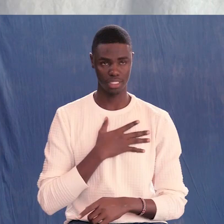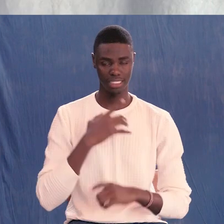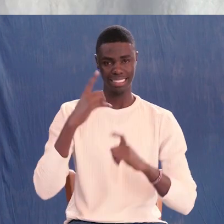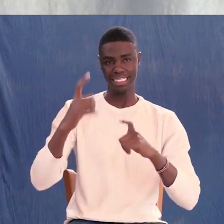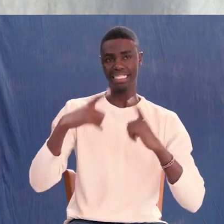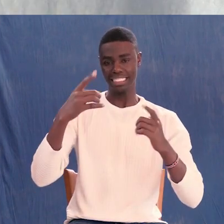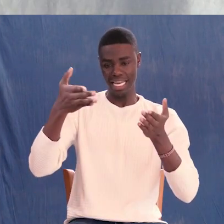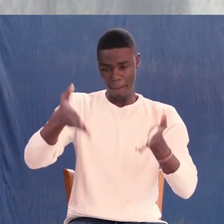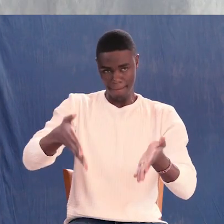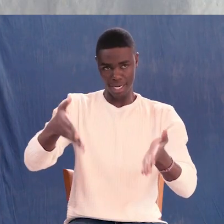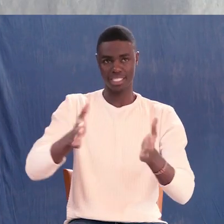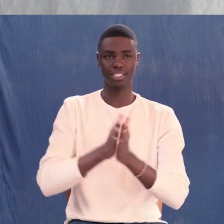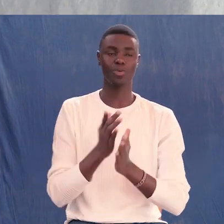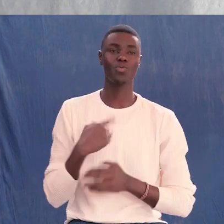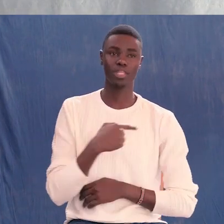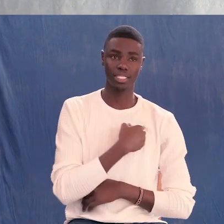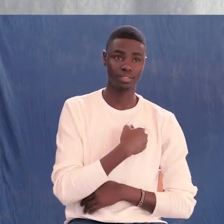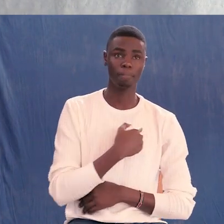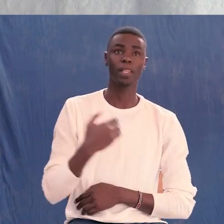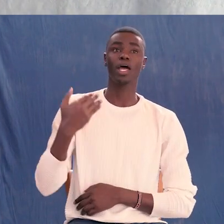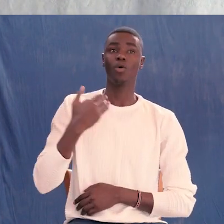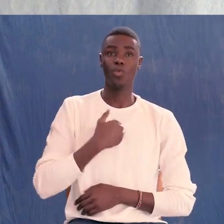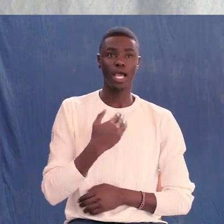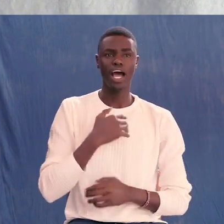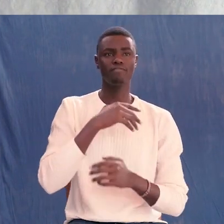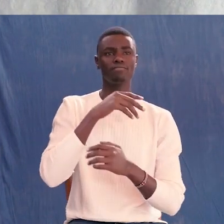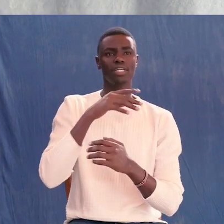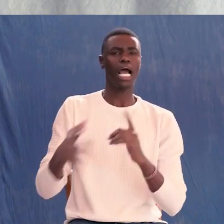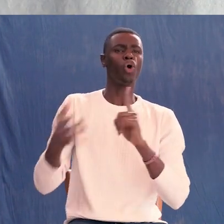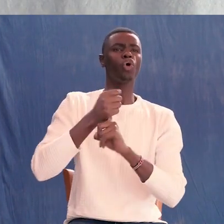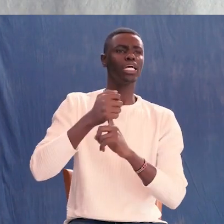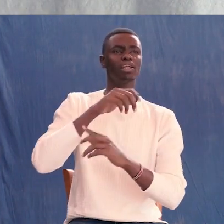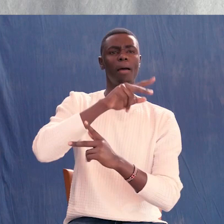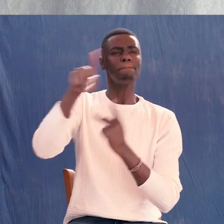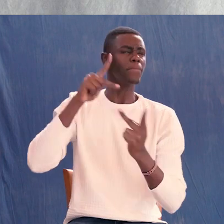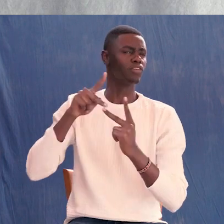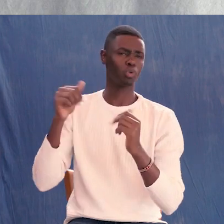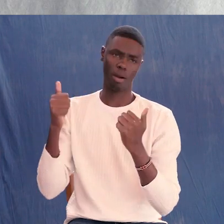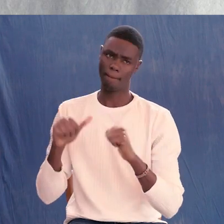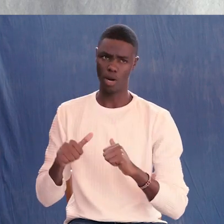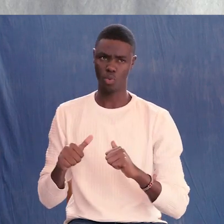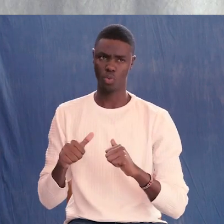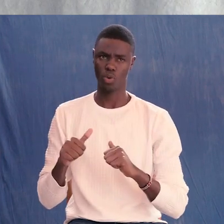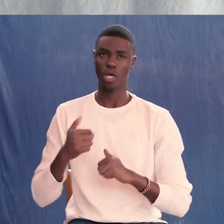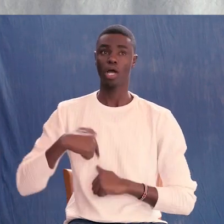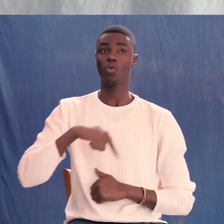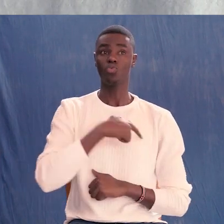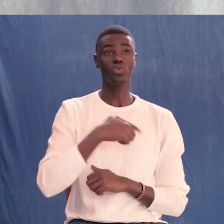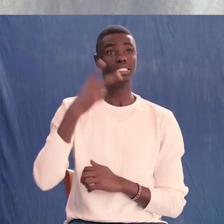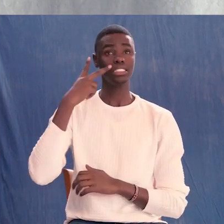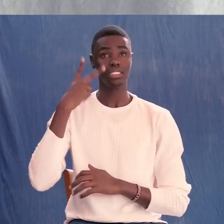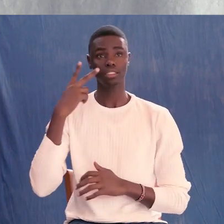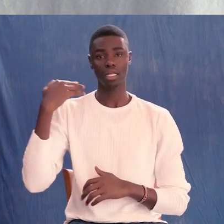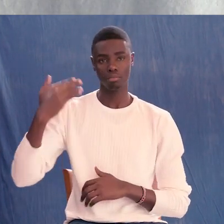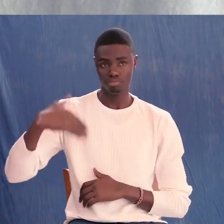is still present with us. We haven't attained perfection yet. We haven't arrived. And we see it all too often